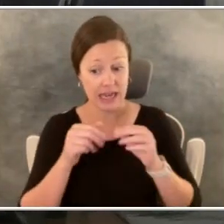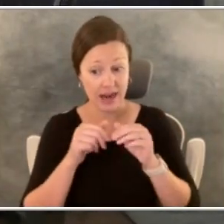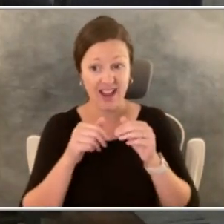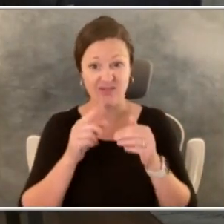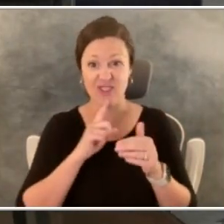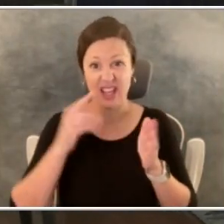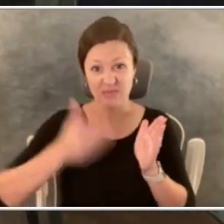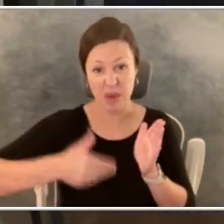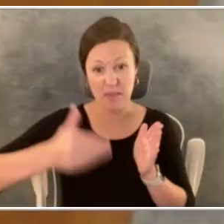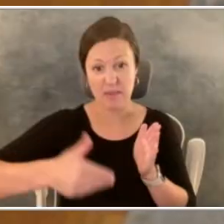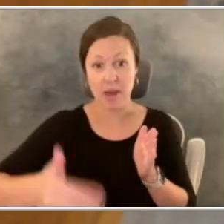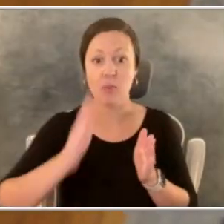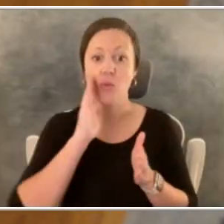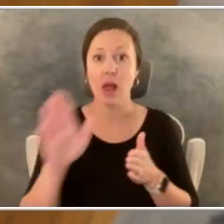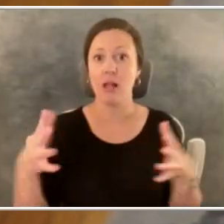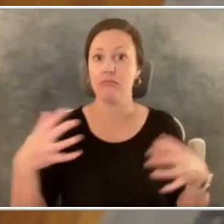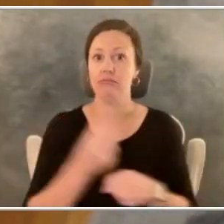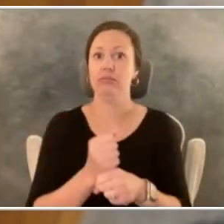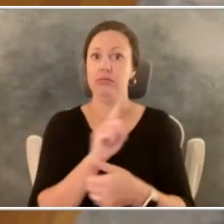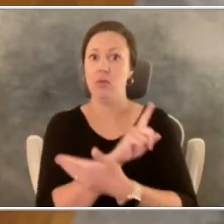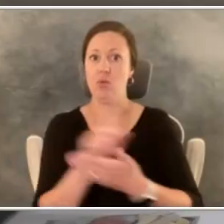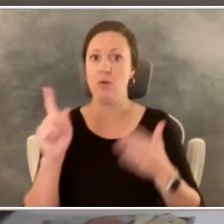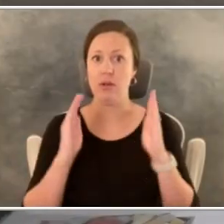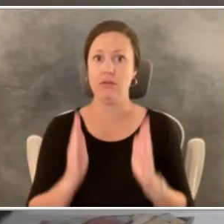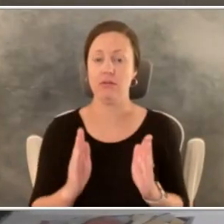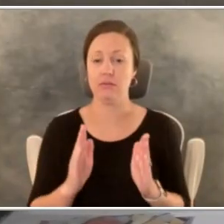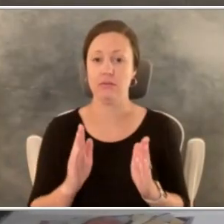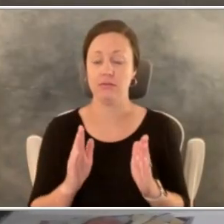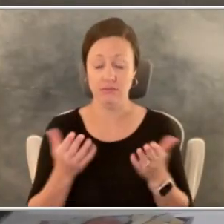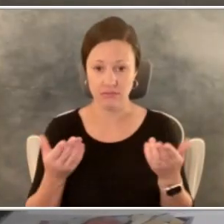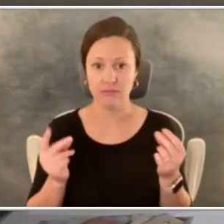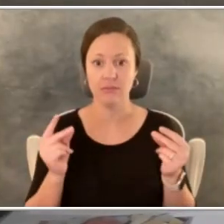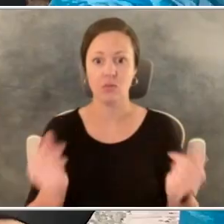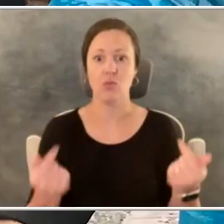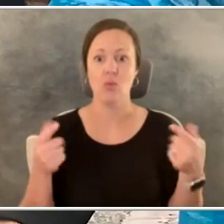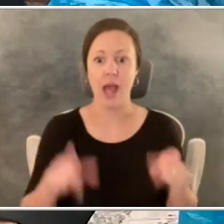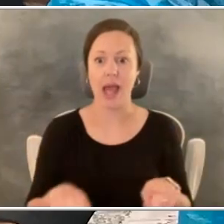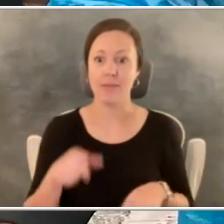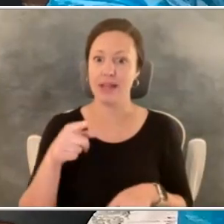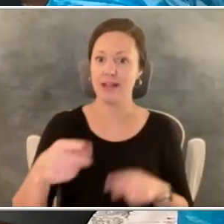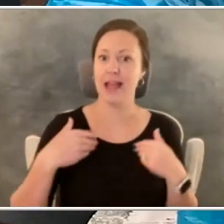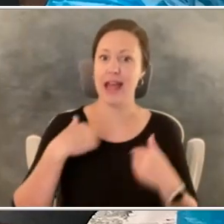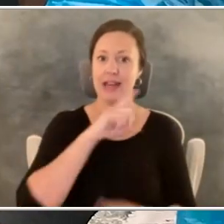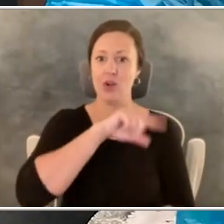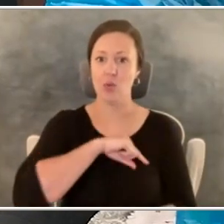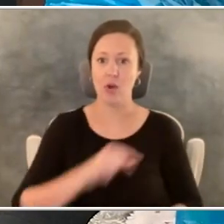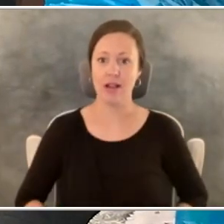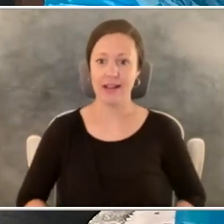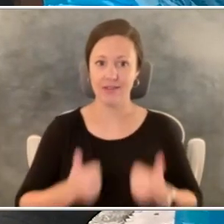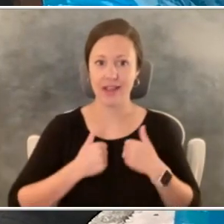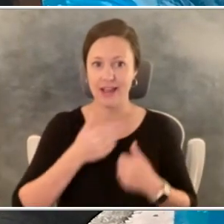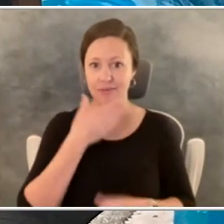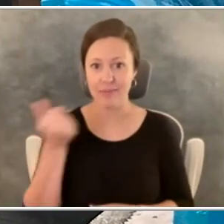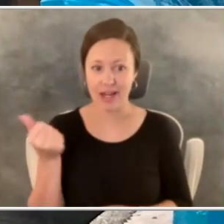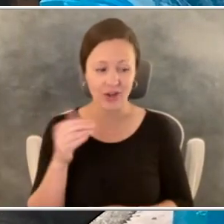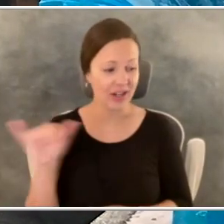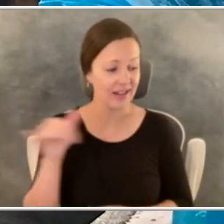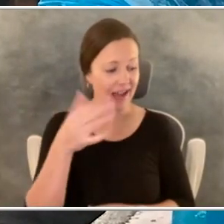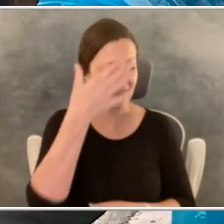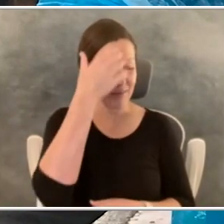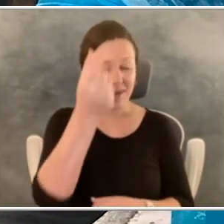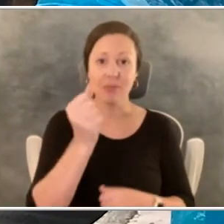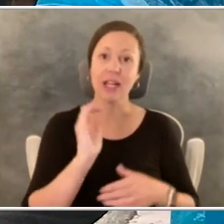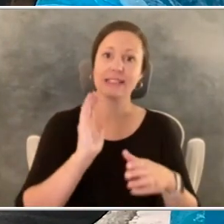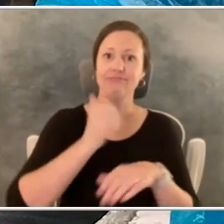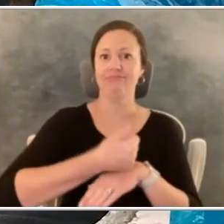that, Jack was back to what he calls quality of life, like making memories with his daughter. She's like,